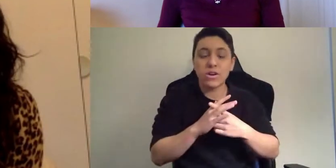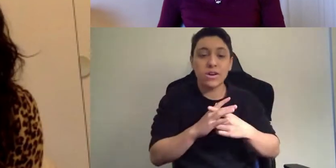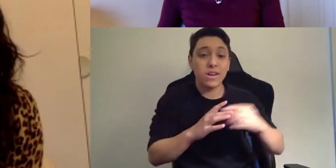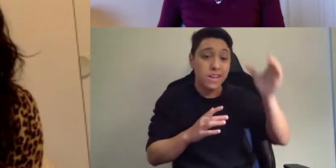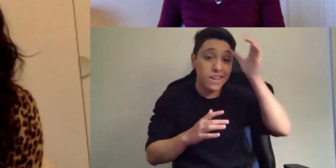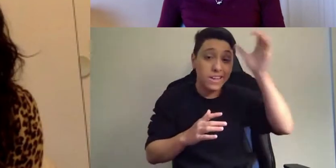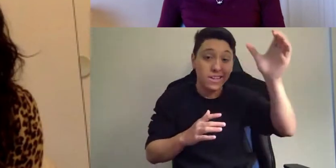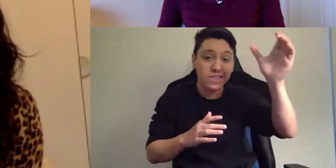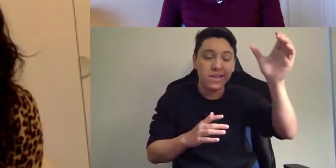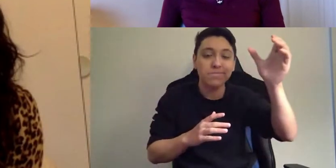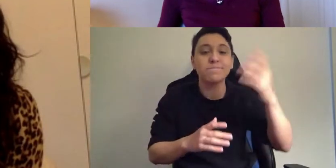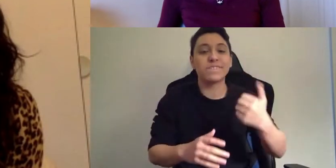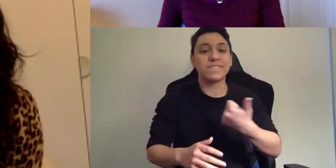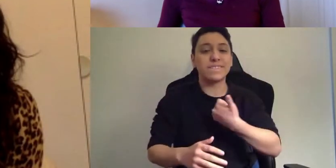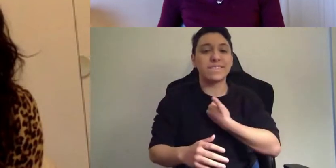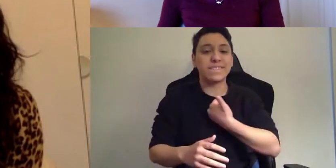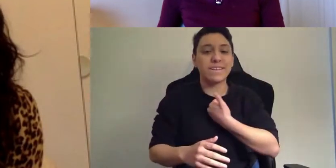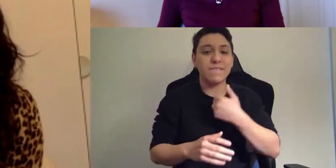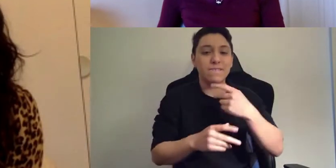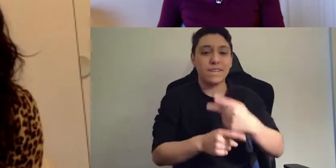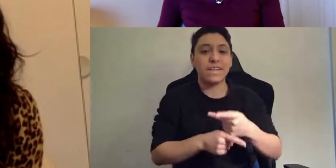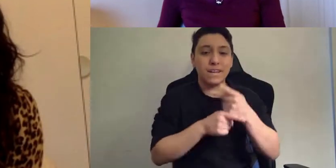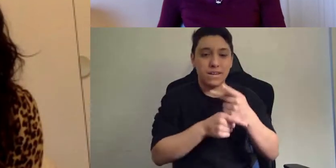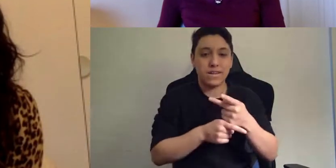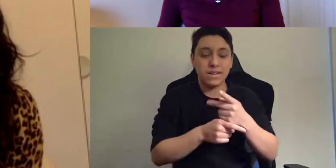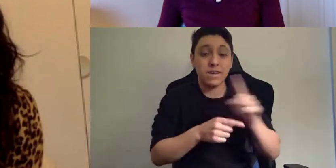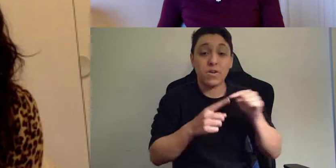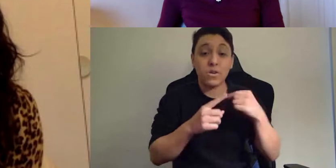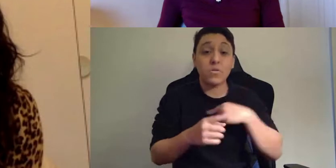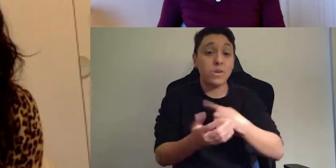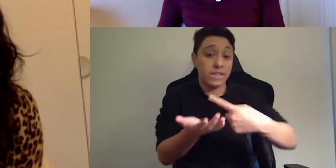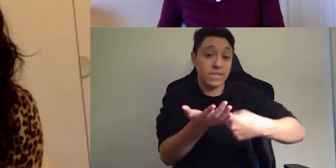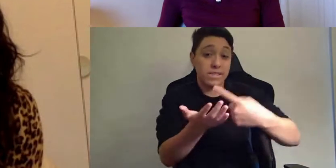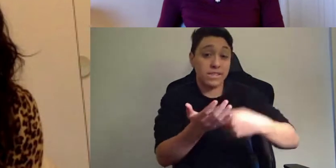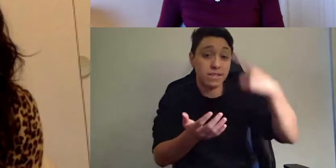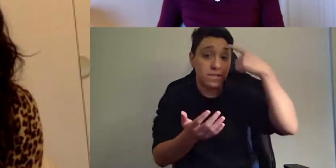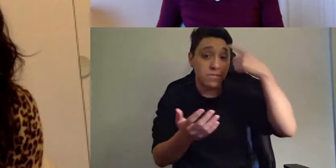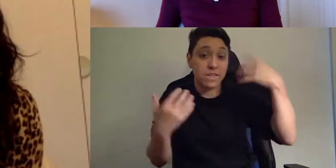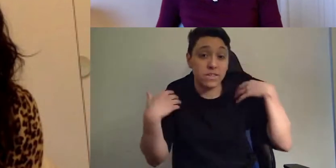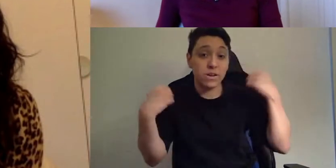self-care. When we're talking about mental well-being, that is important.